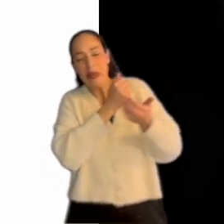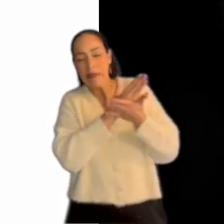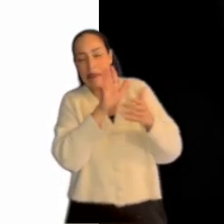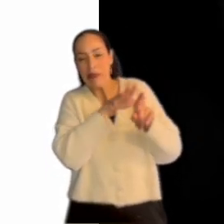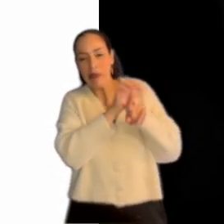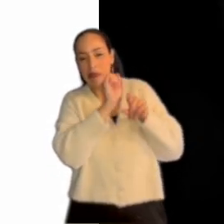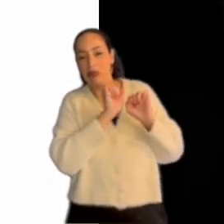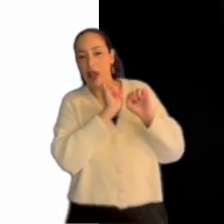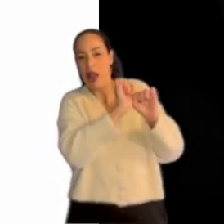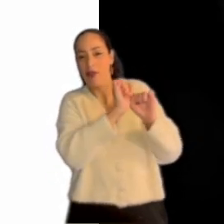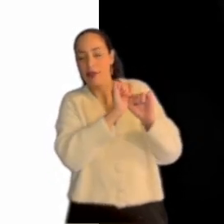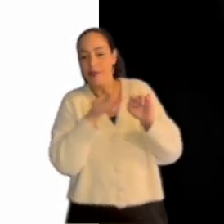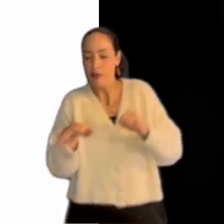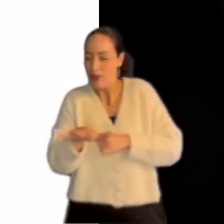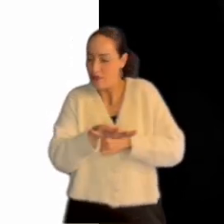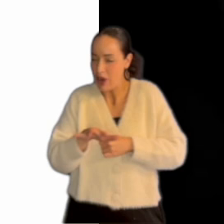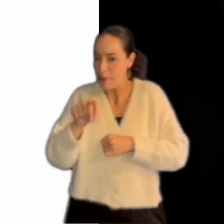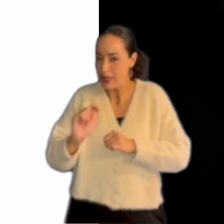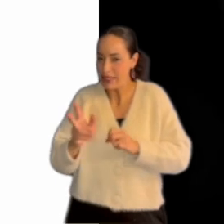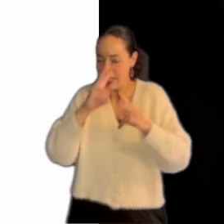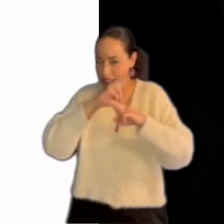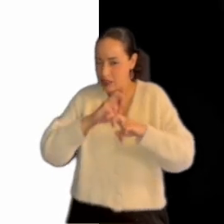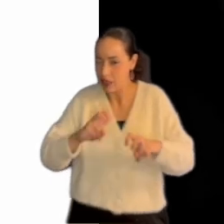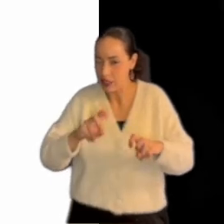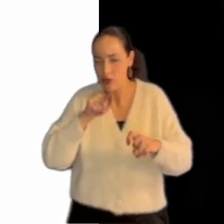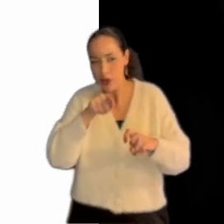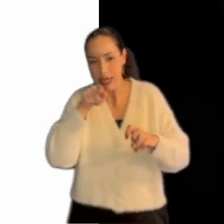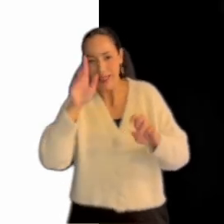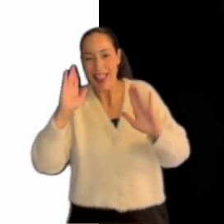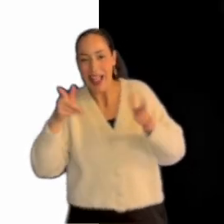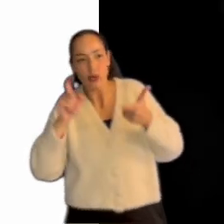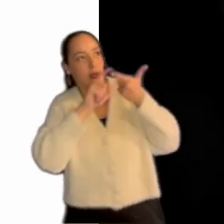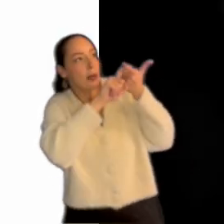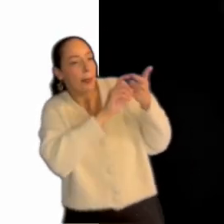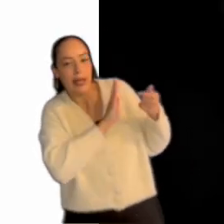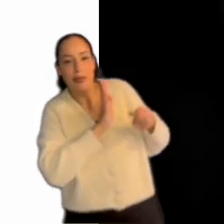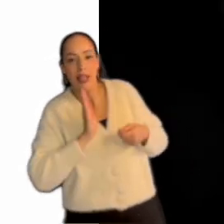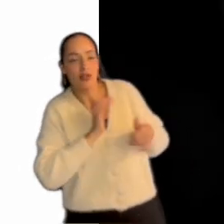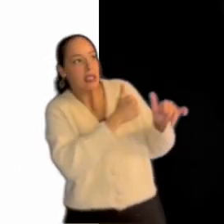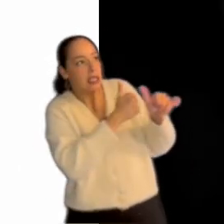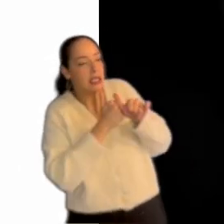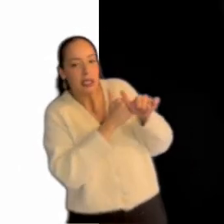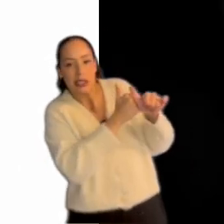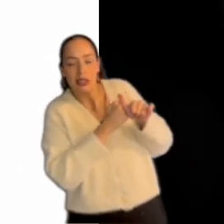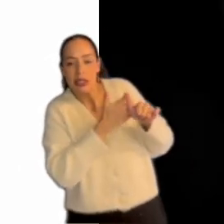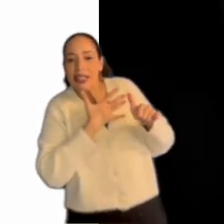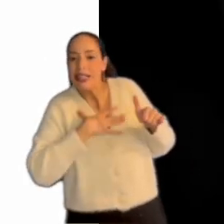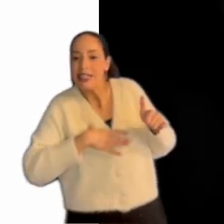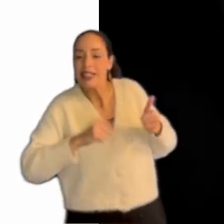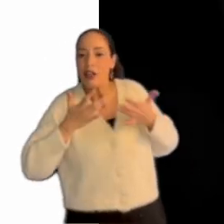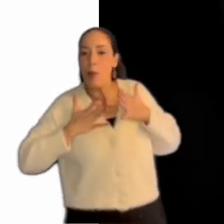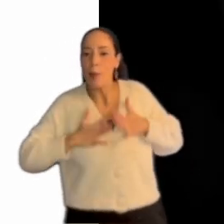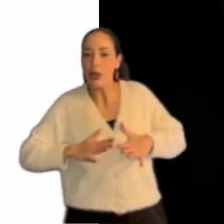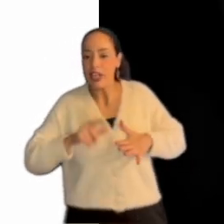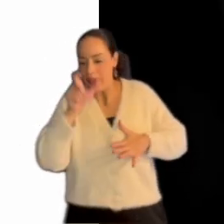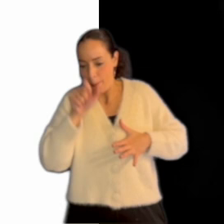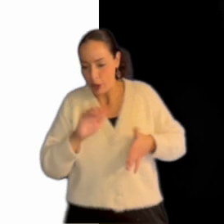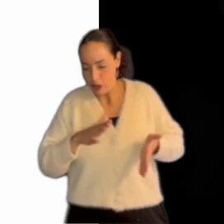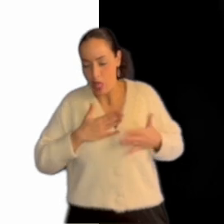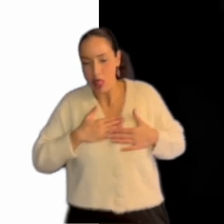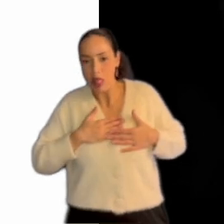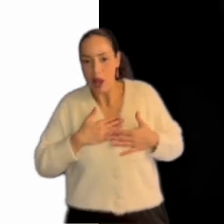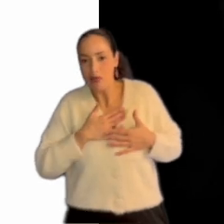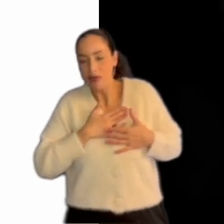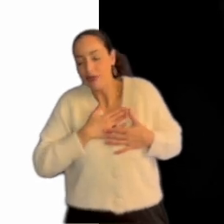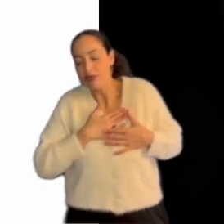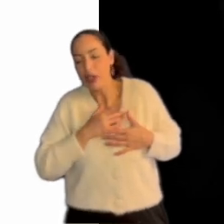study, it was also an organisation upon which they had to depend for the return of the body of their loved one and their possessions, for information